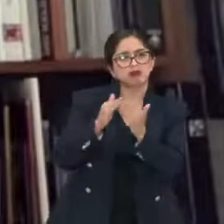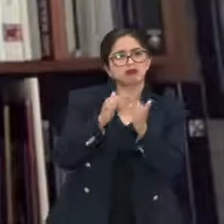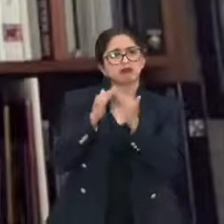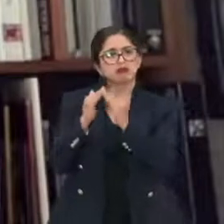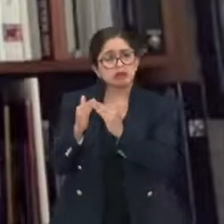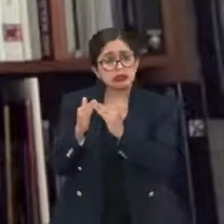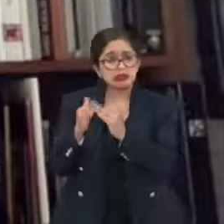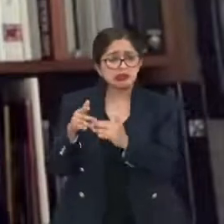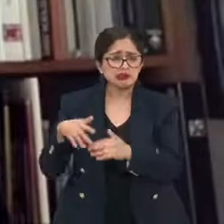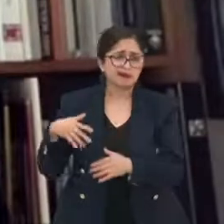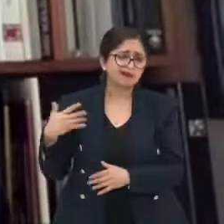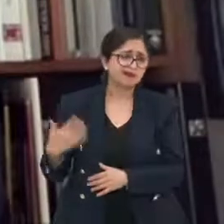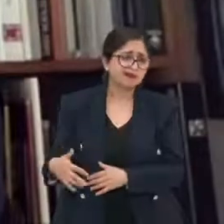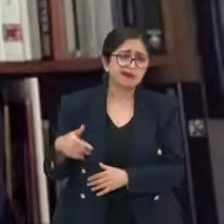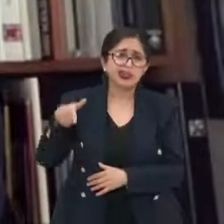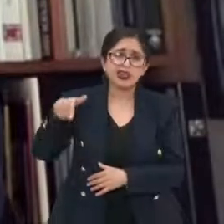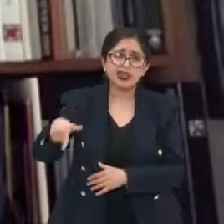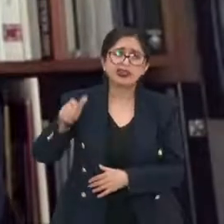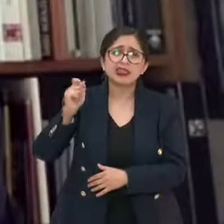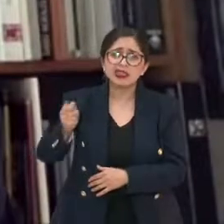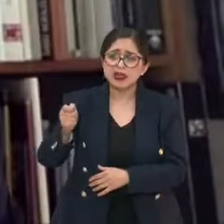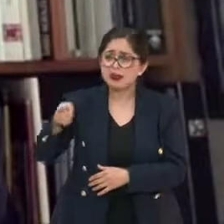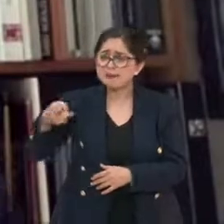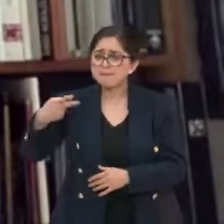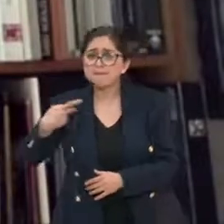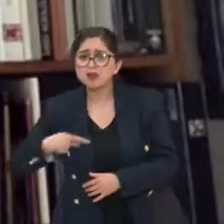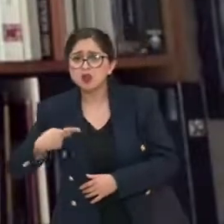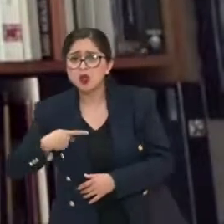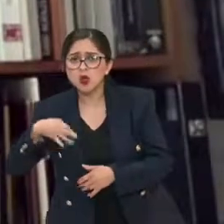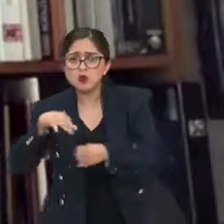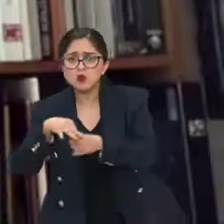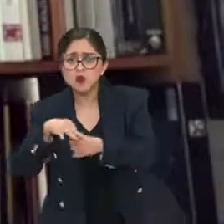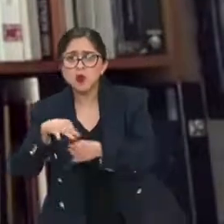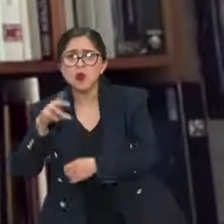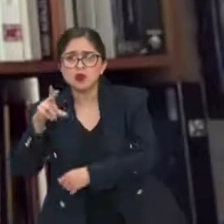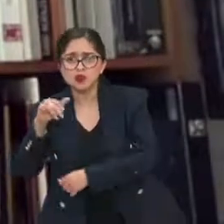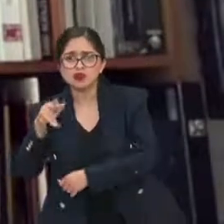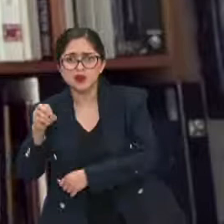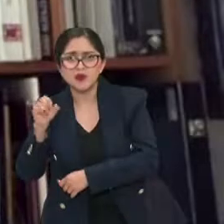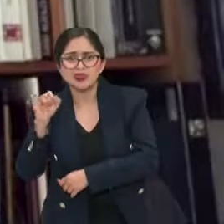values, which had a huge